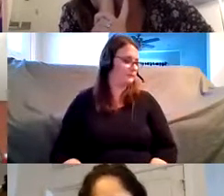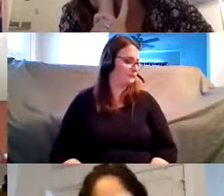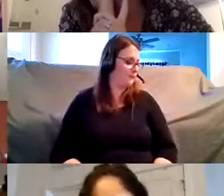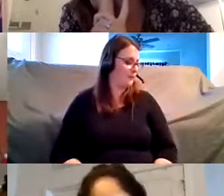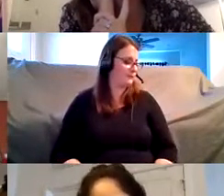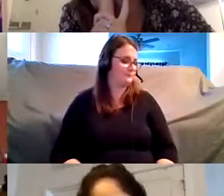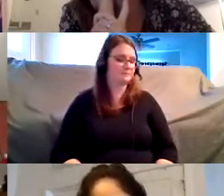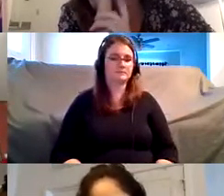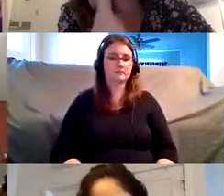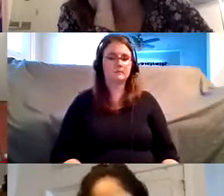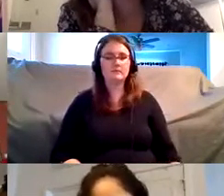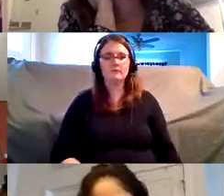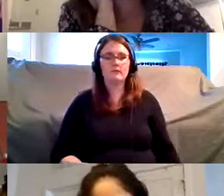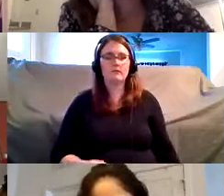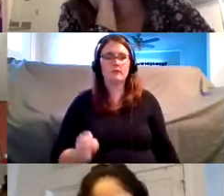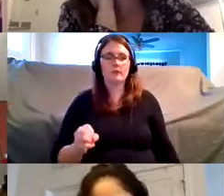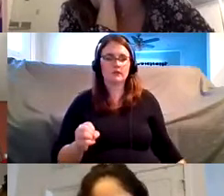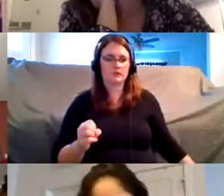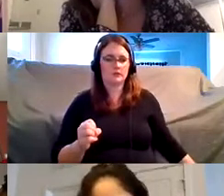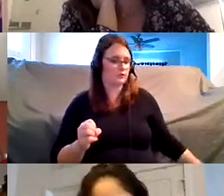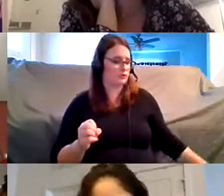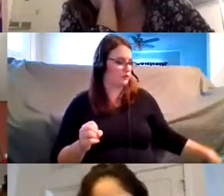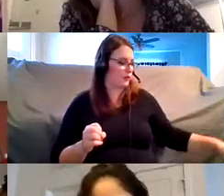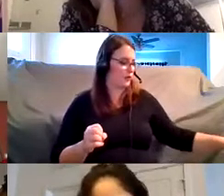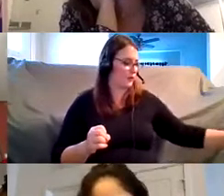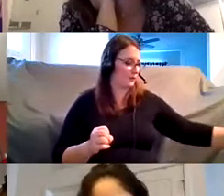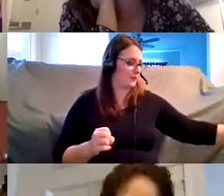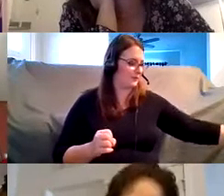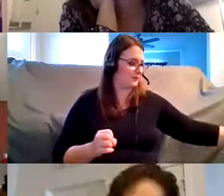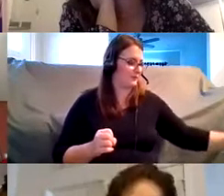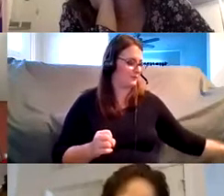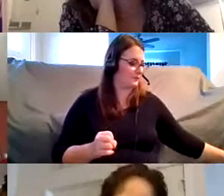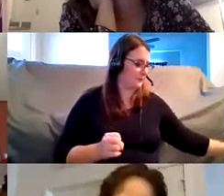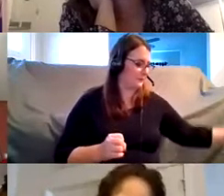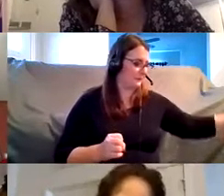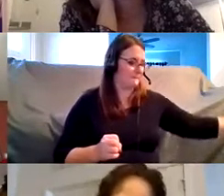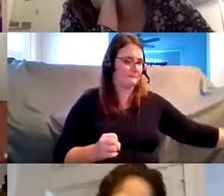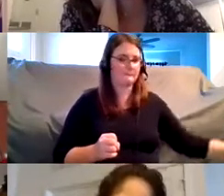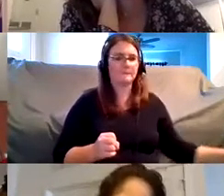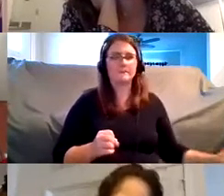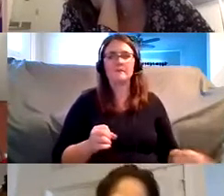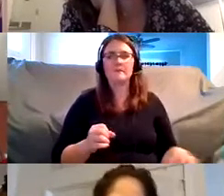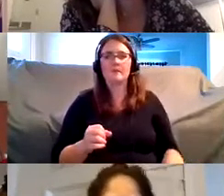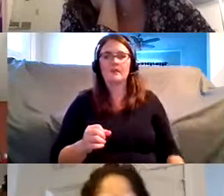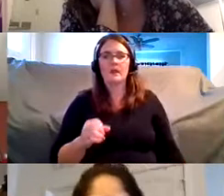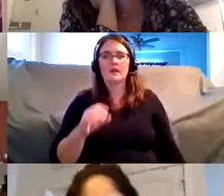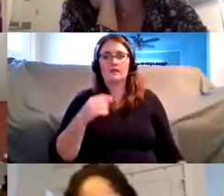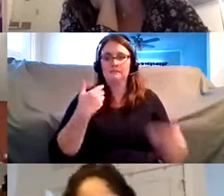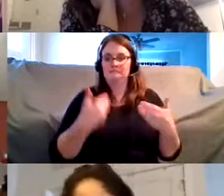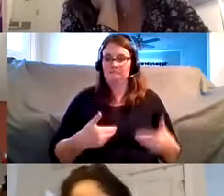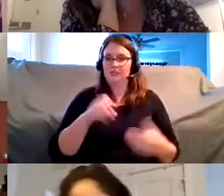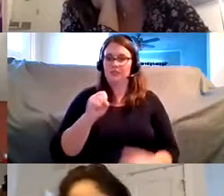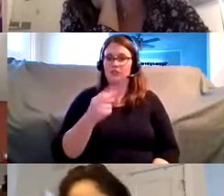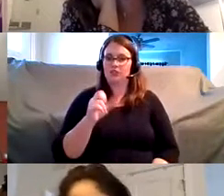So if I could start, this is Shannon Portillo again. My mom is white and